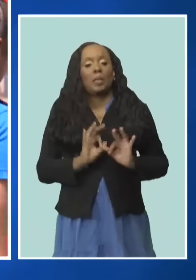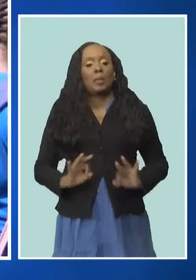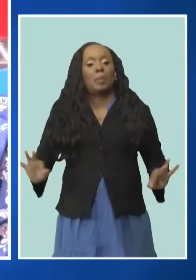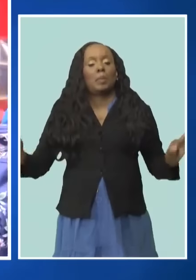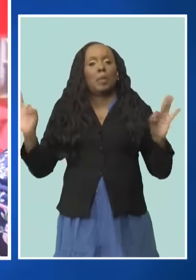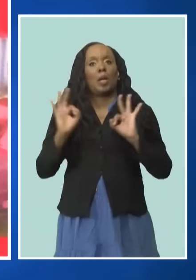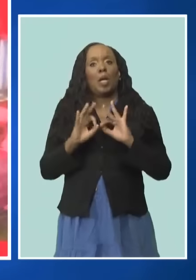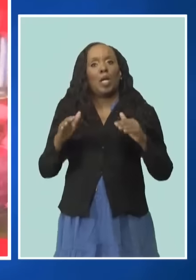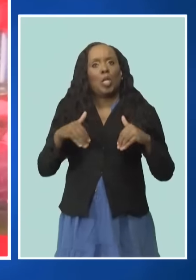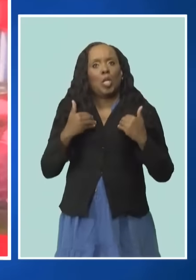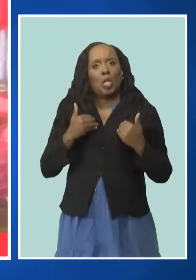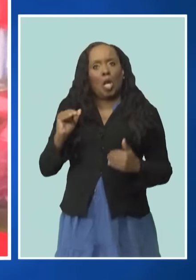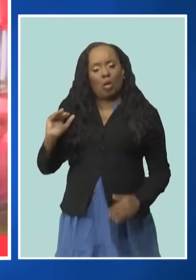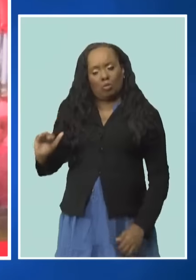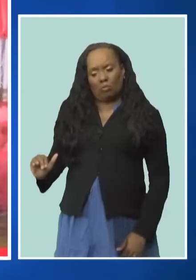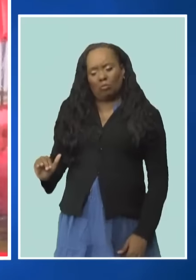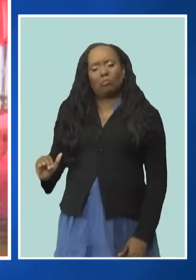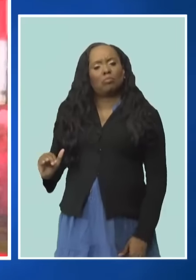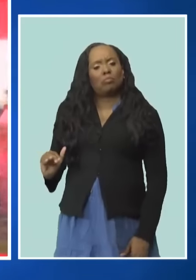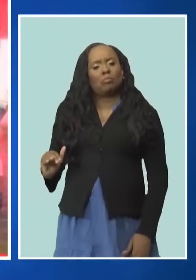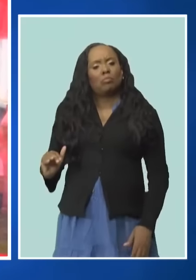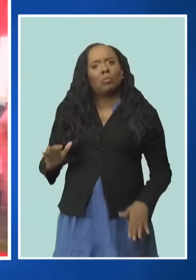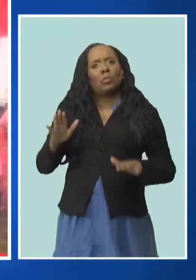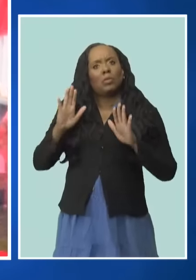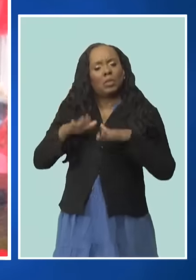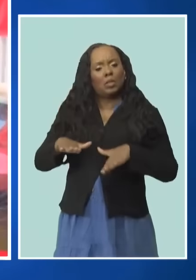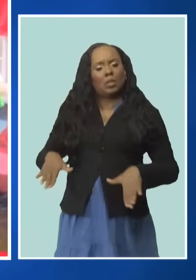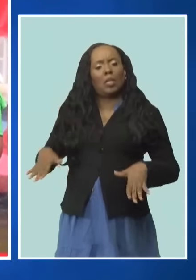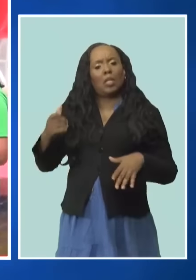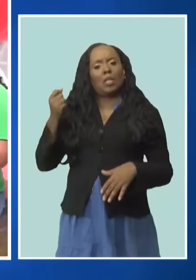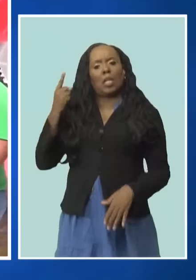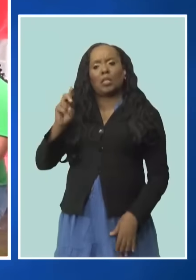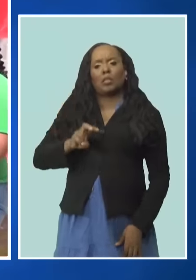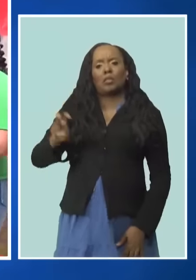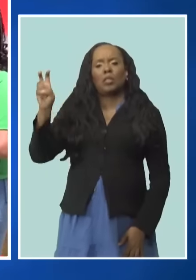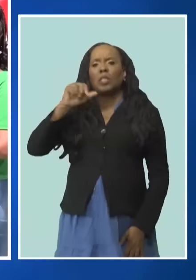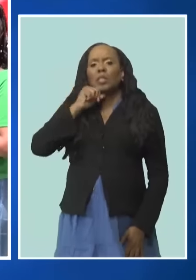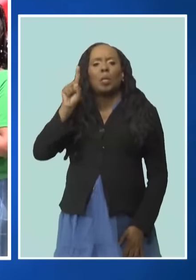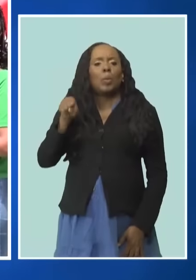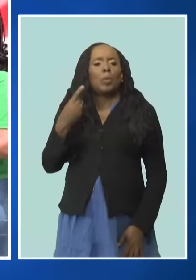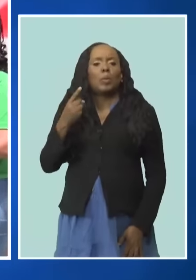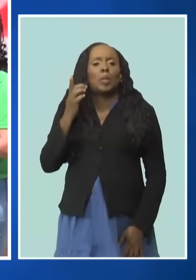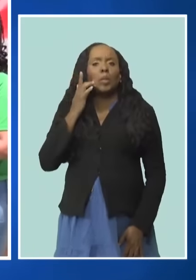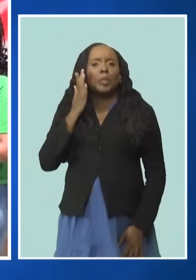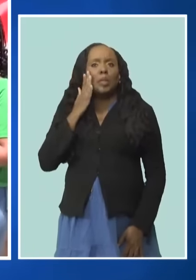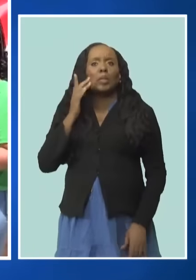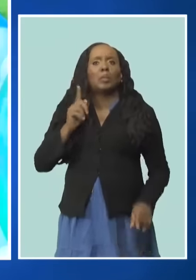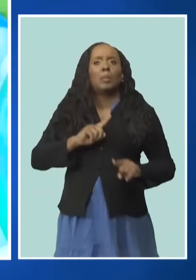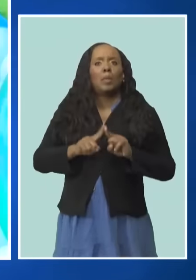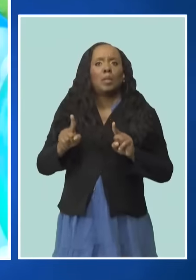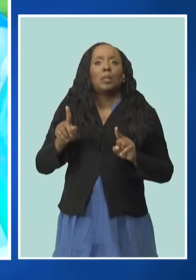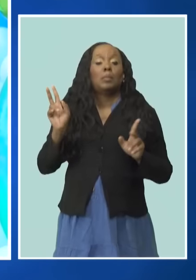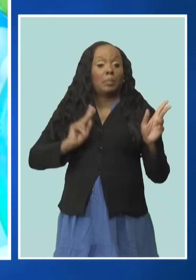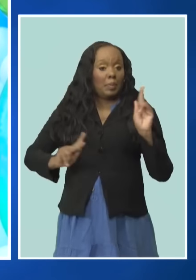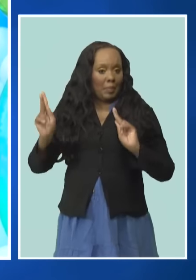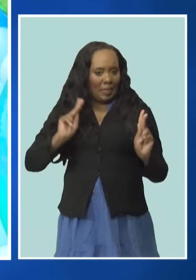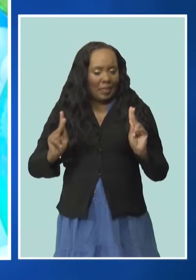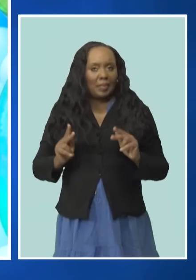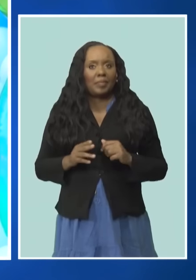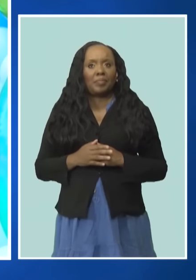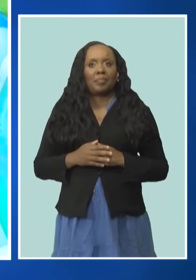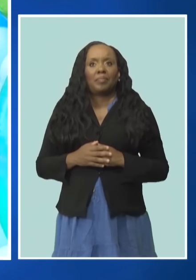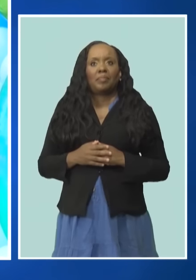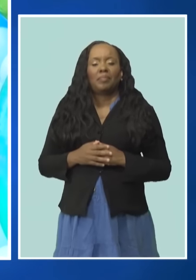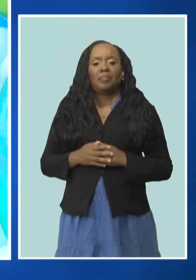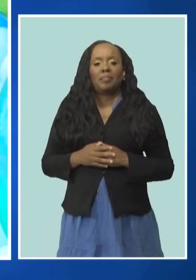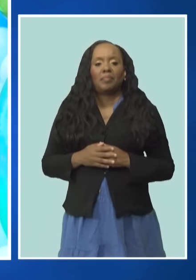age, students understand that tourism is not just about hotels, but about people." If we're to build out